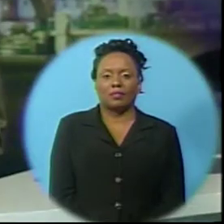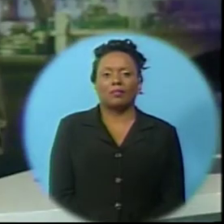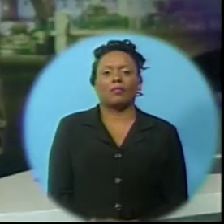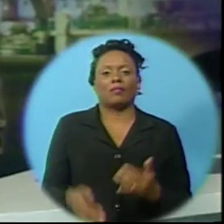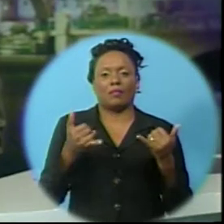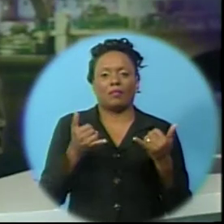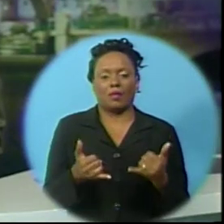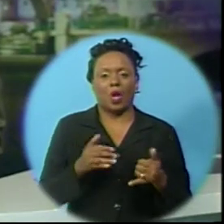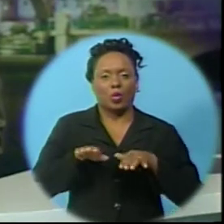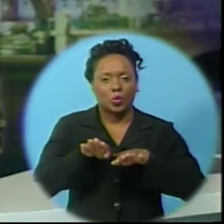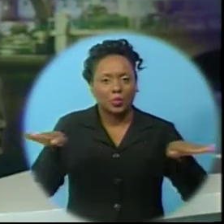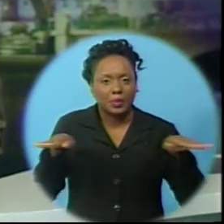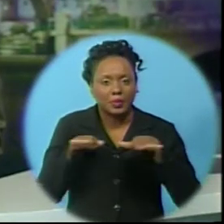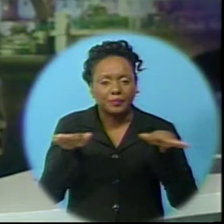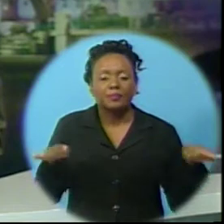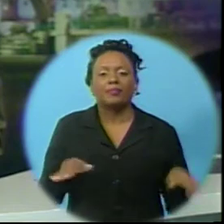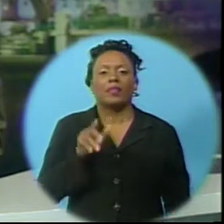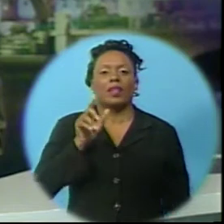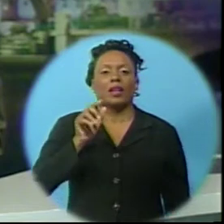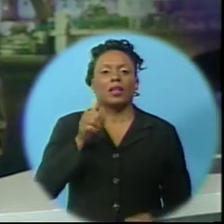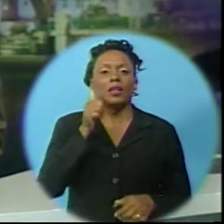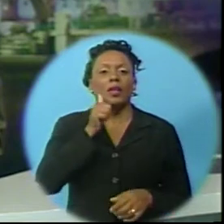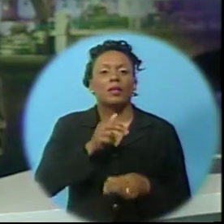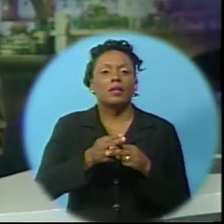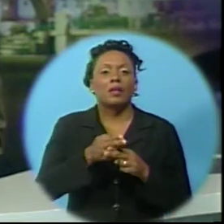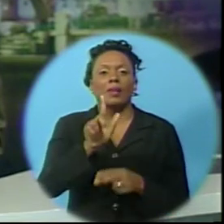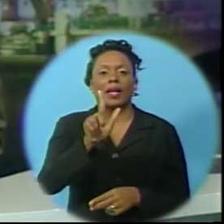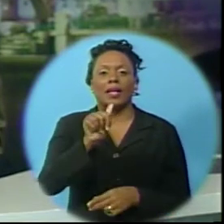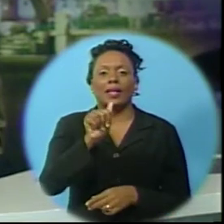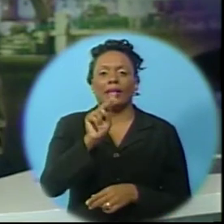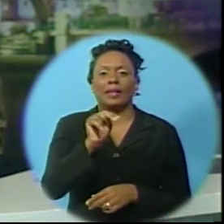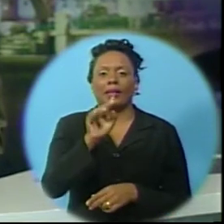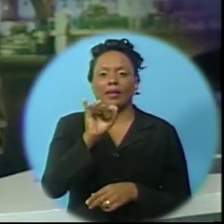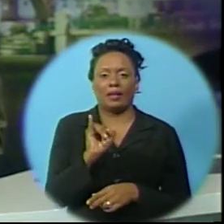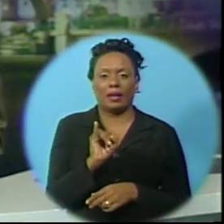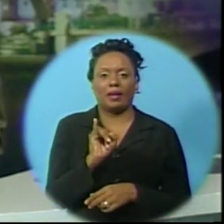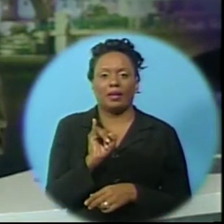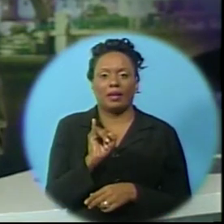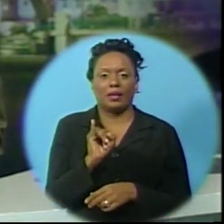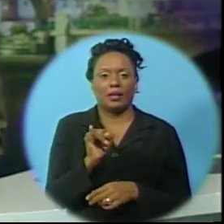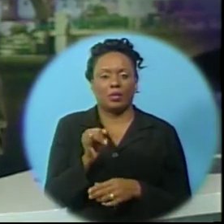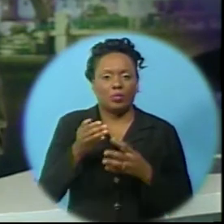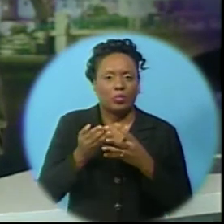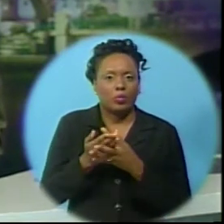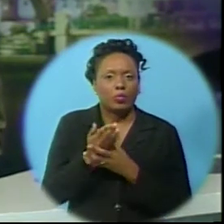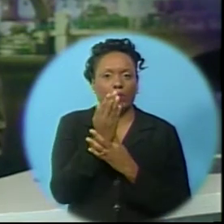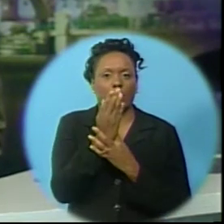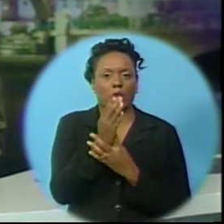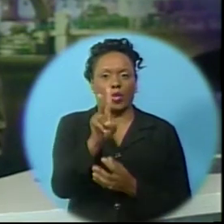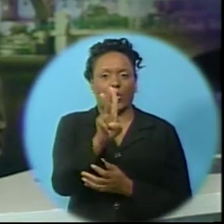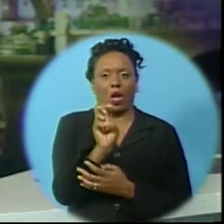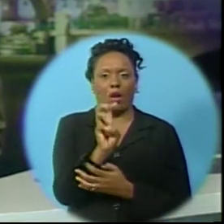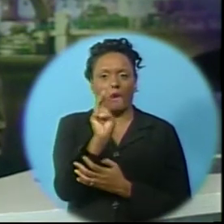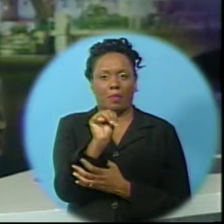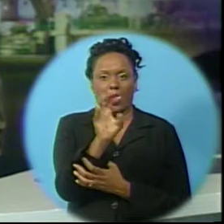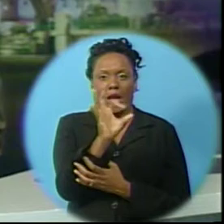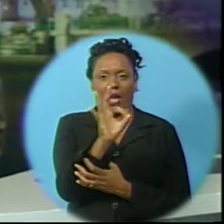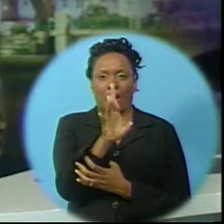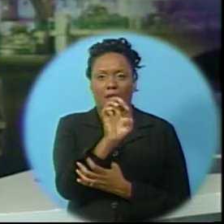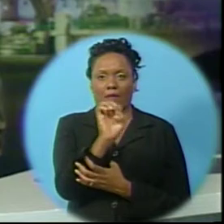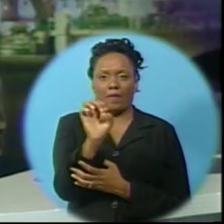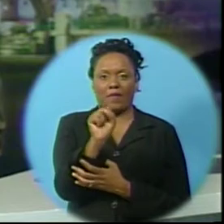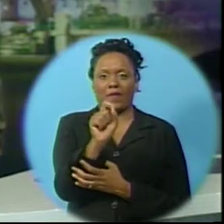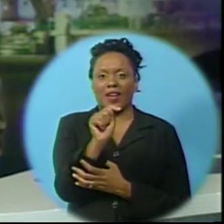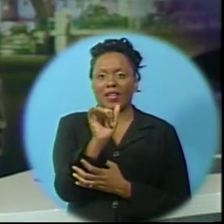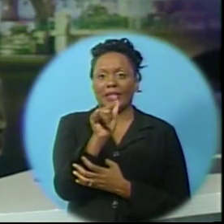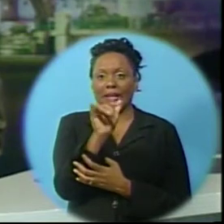Moving on now to swimming, Lani Cabrera finished down the pack in the women's 200-meter freestyle at the ongoing World Swimming